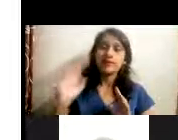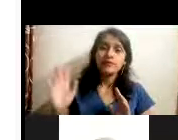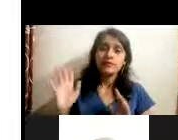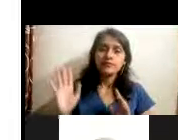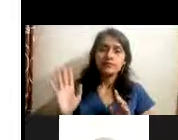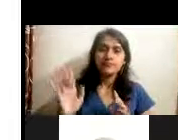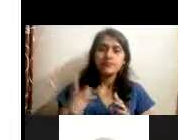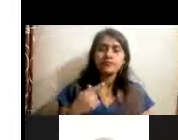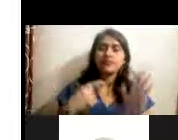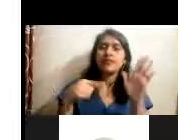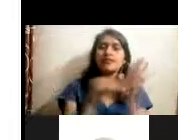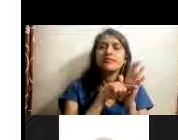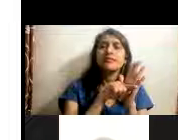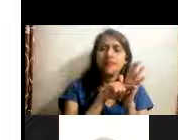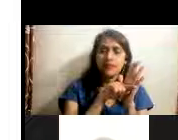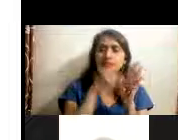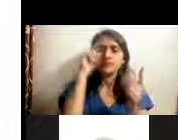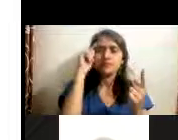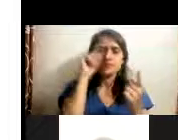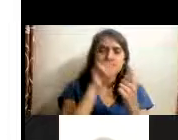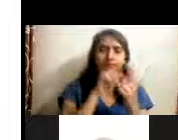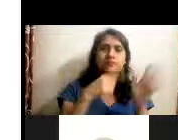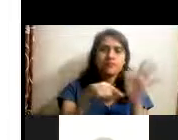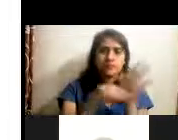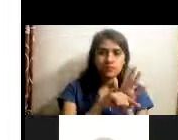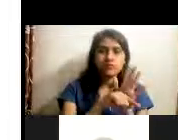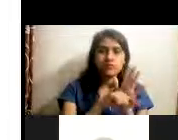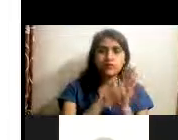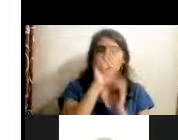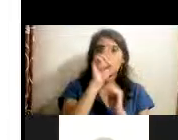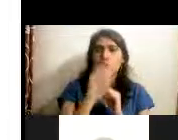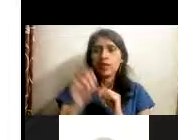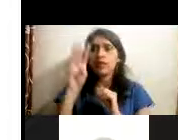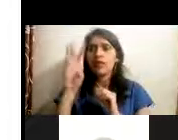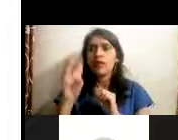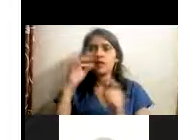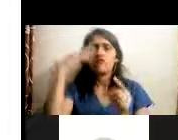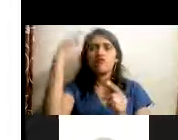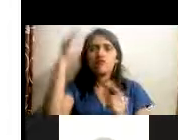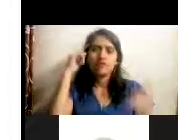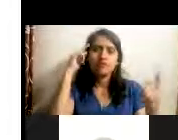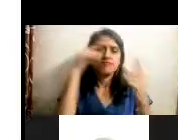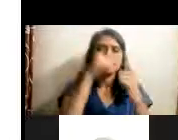on the UHC 2030 agenda.